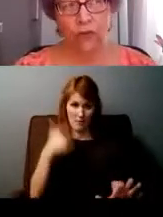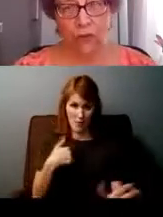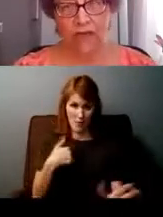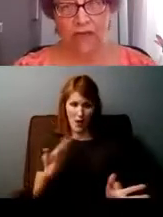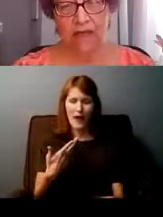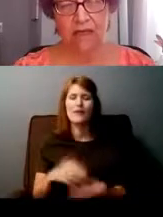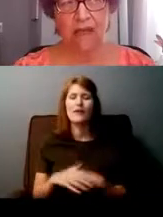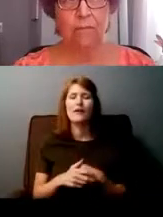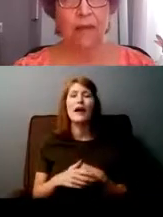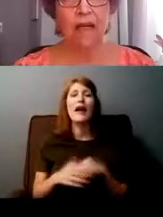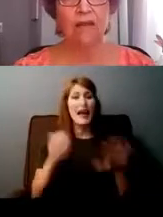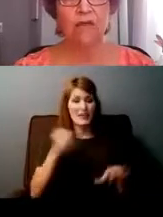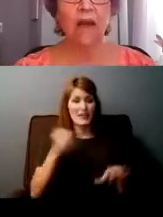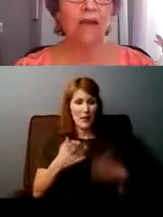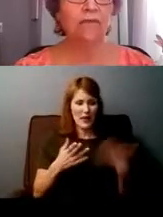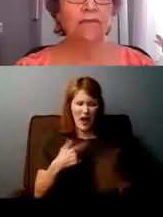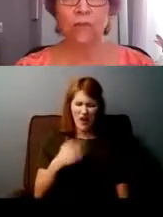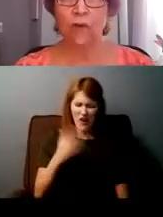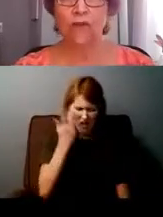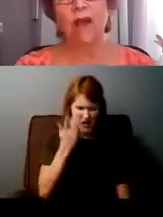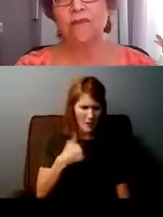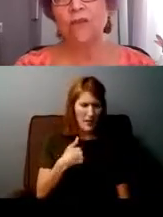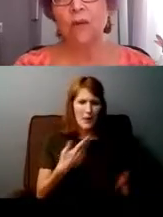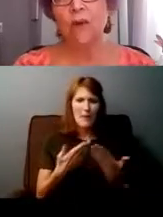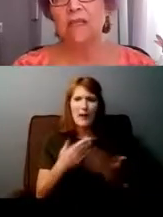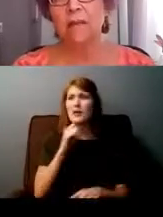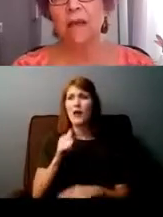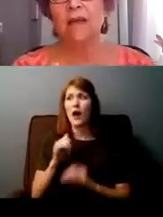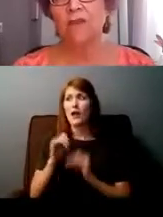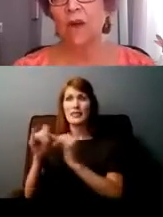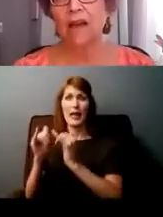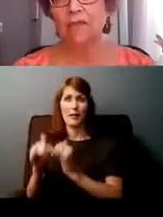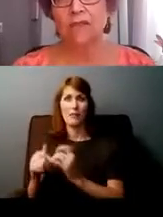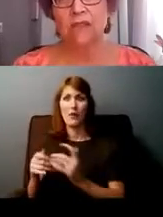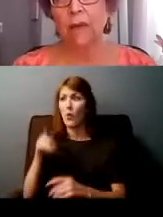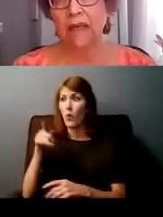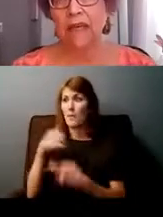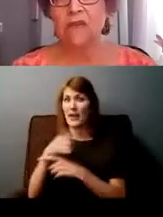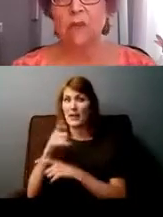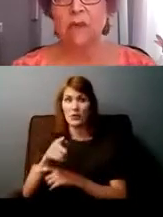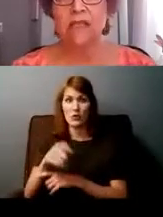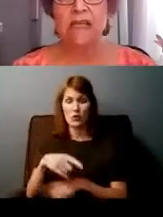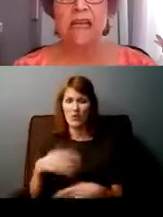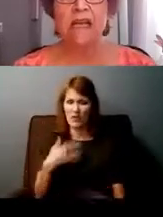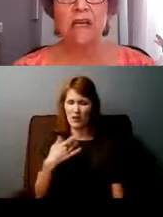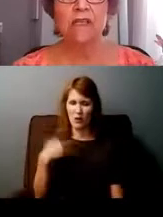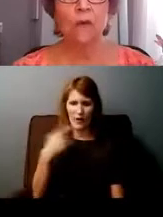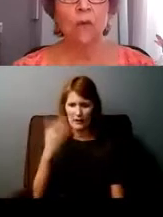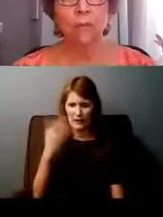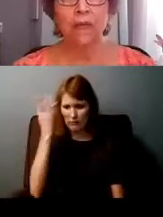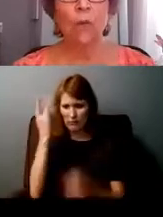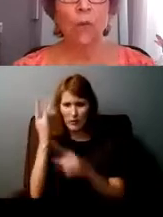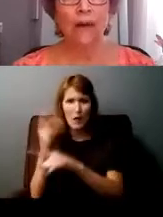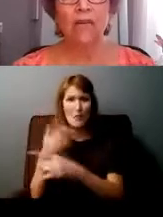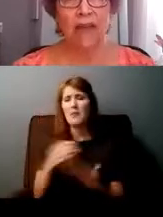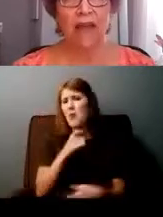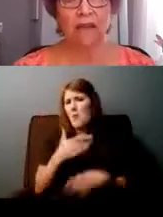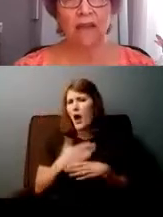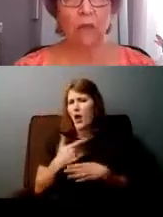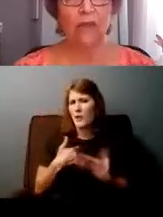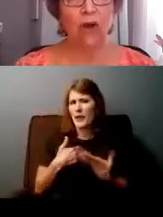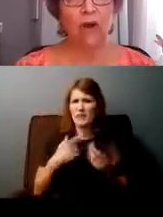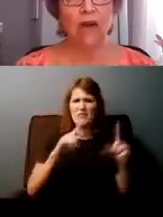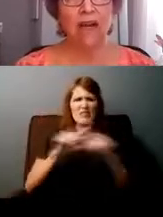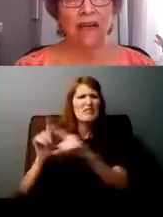drive you crazy. It may not drive, what drives you crazy may not drive somebody else crazy. So be aware of